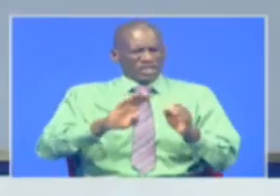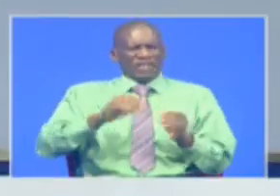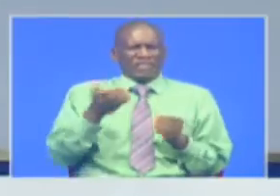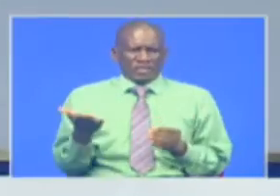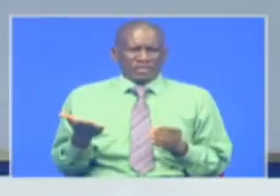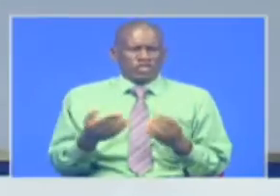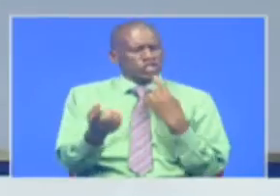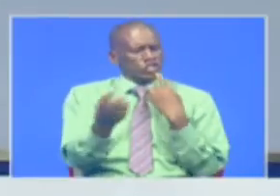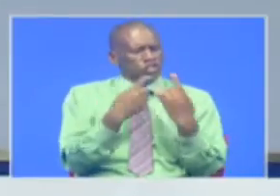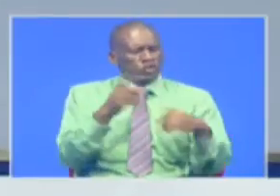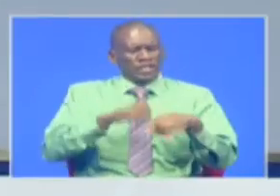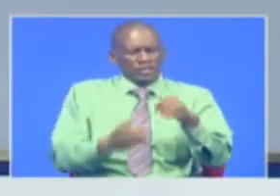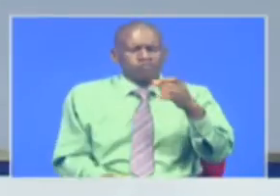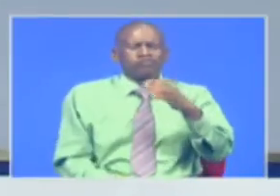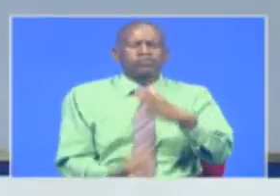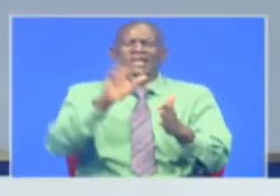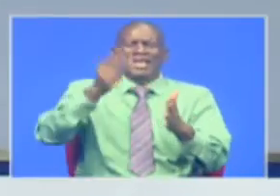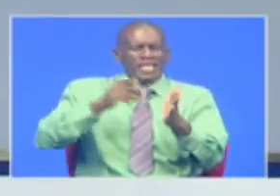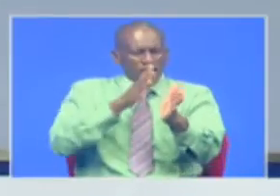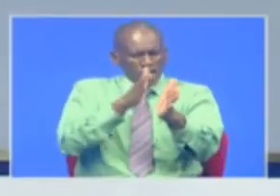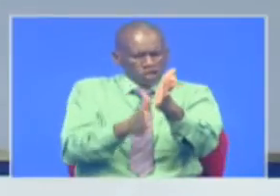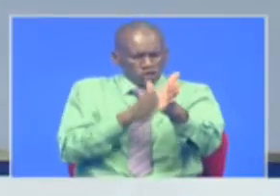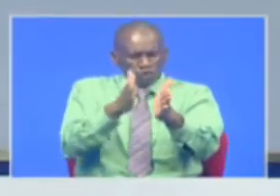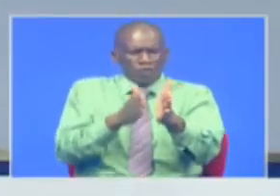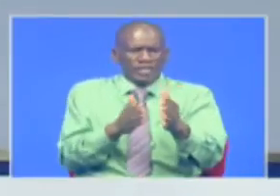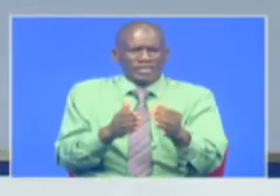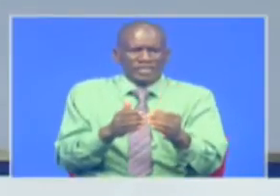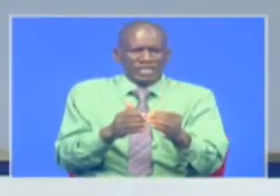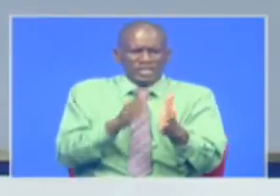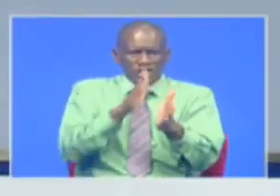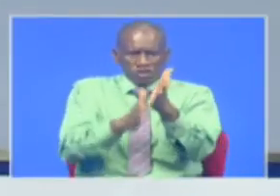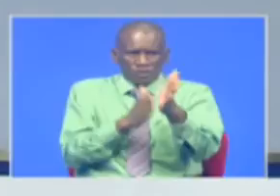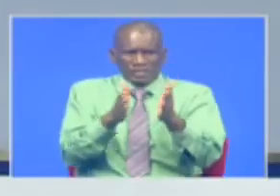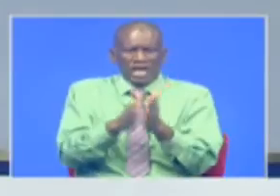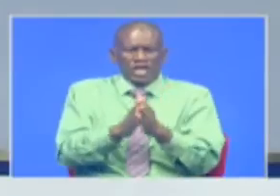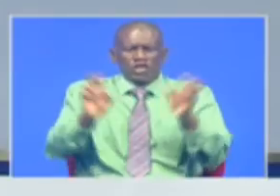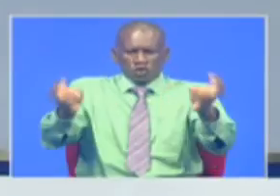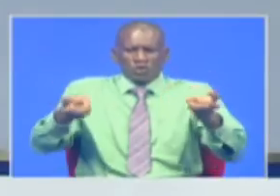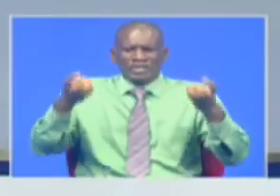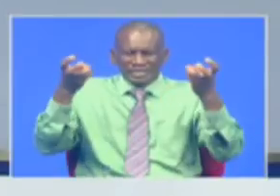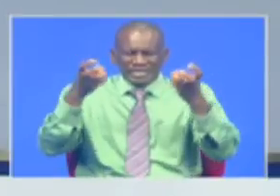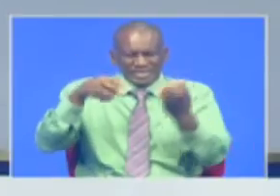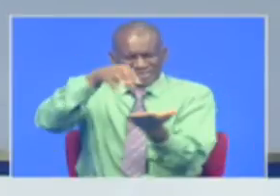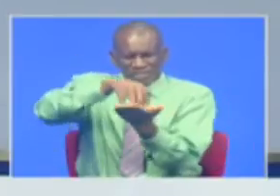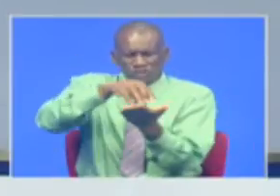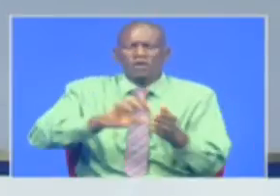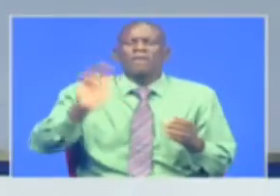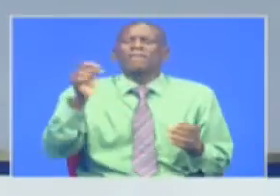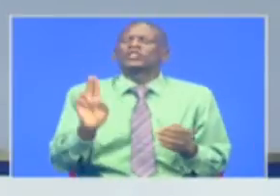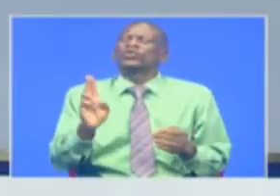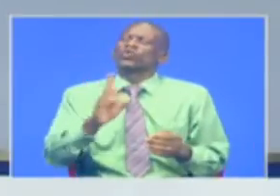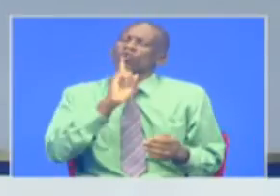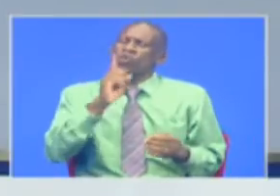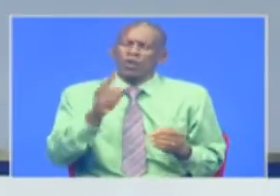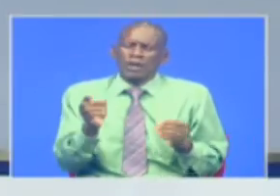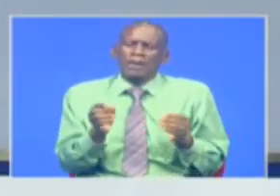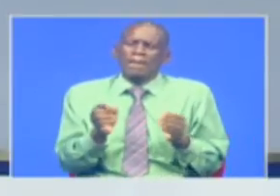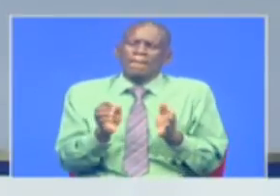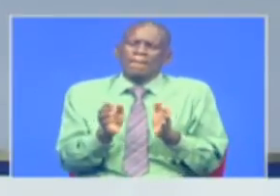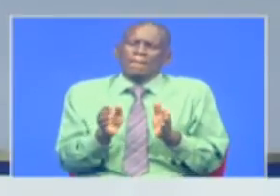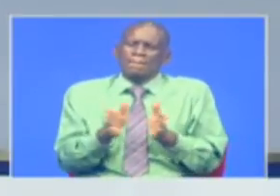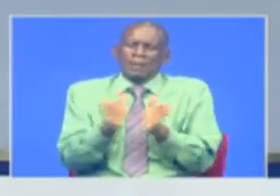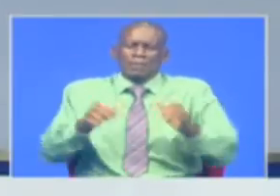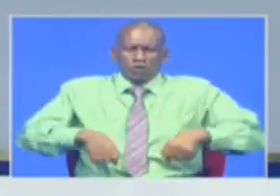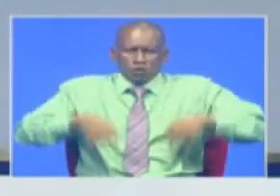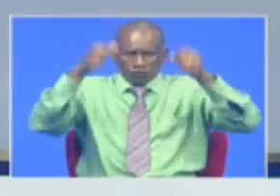while commissioning the Kenya Railways Transit Shed and Container Freight Station, the president warned public servants against engaging